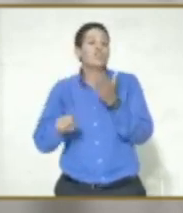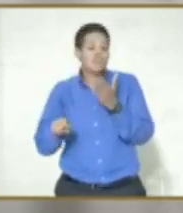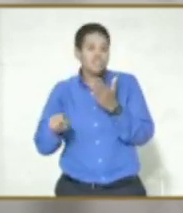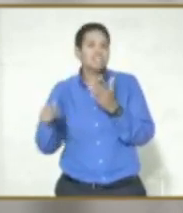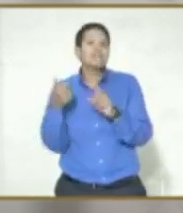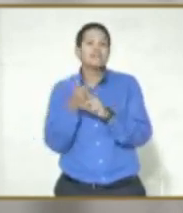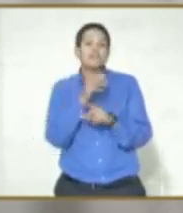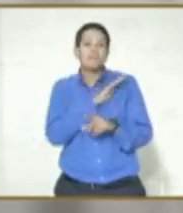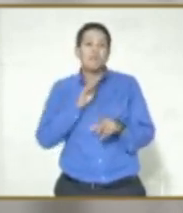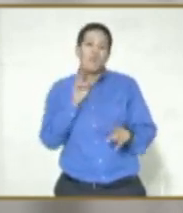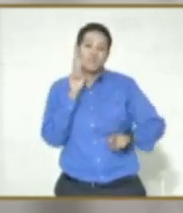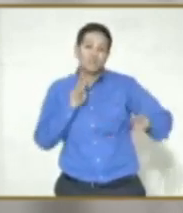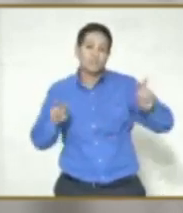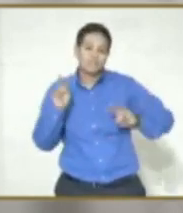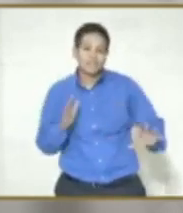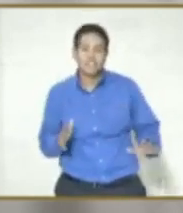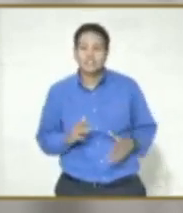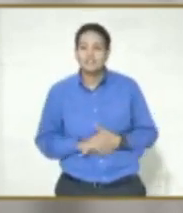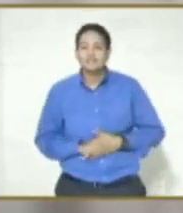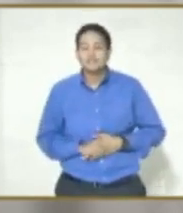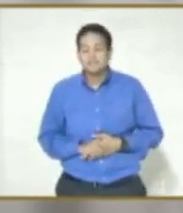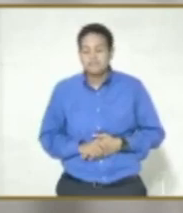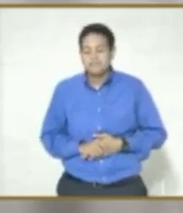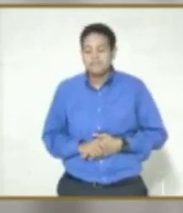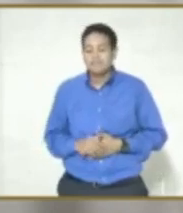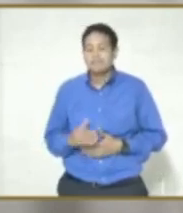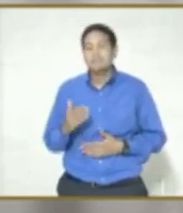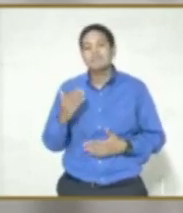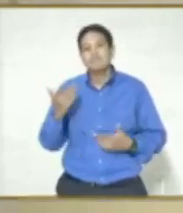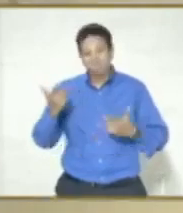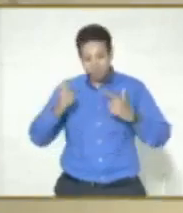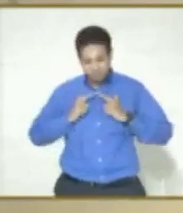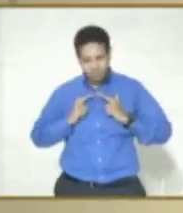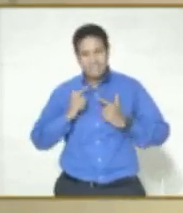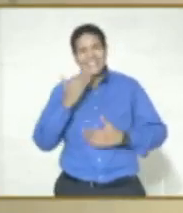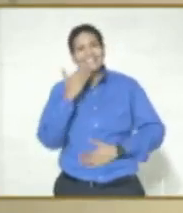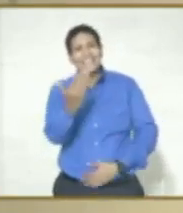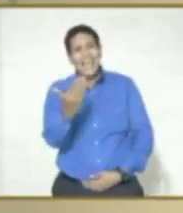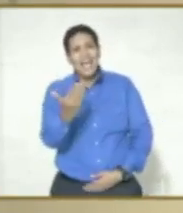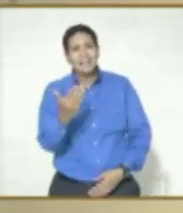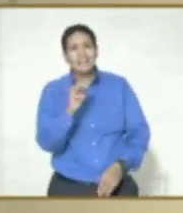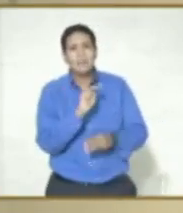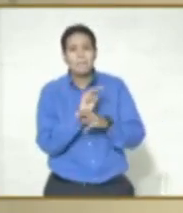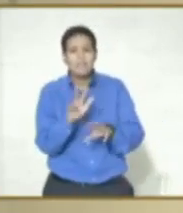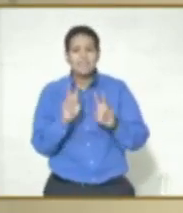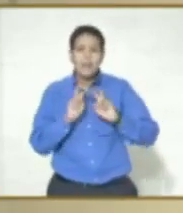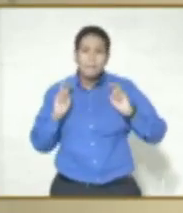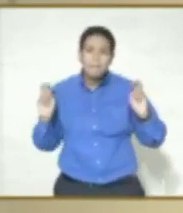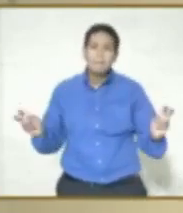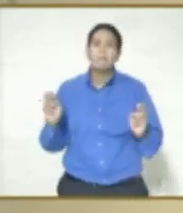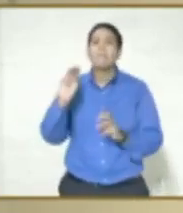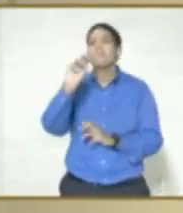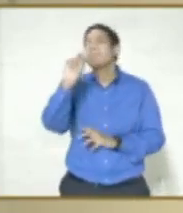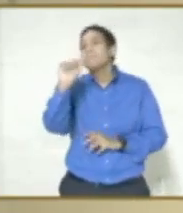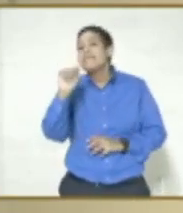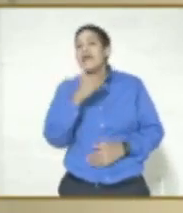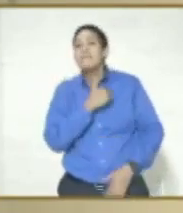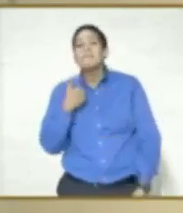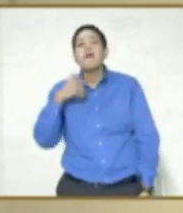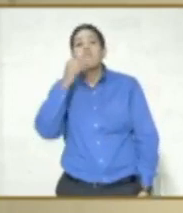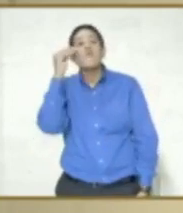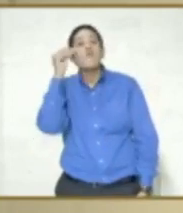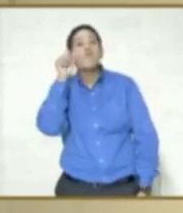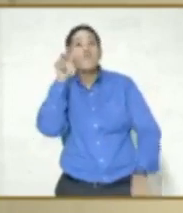Vernon. Yes. Thank you, Sir Hill. Minister, fellow panelists, media personnel, members at home, good